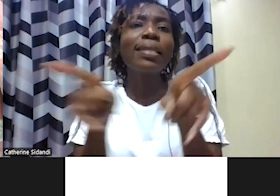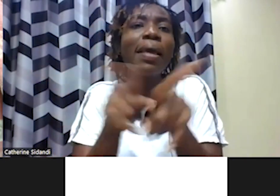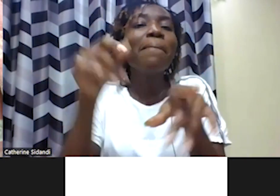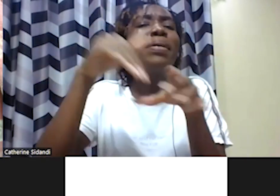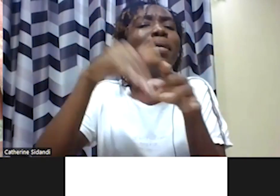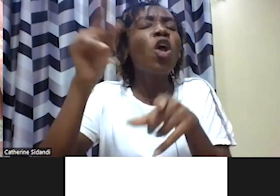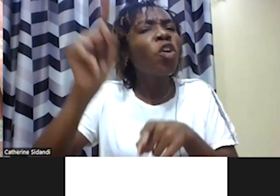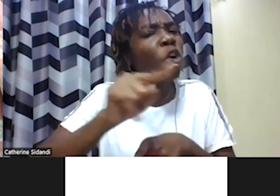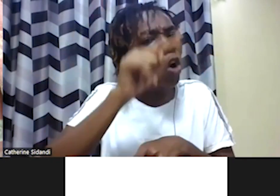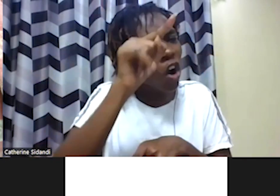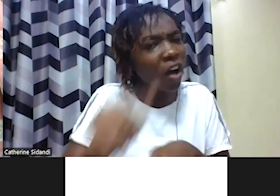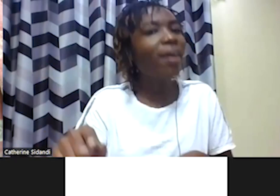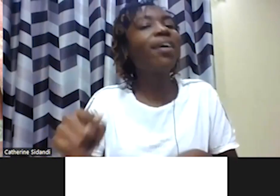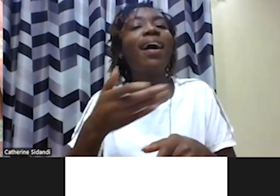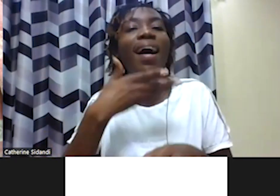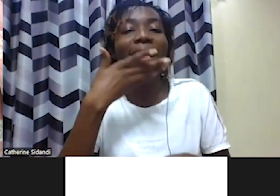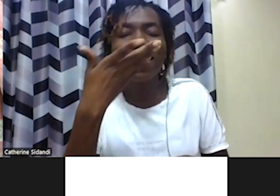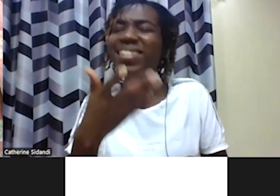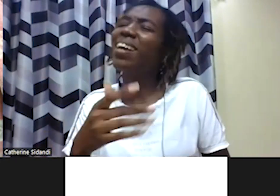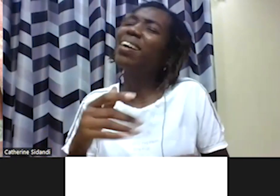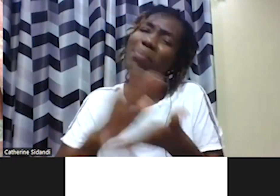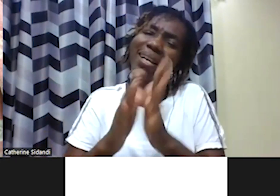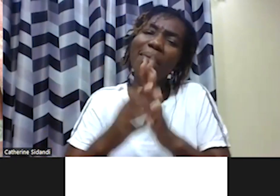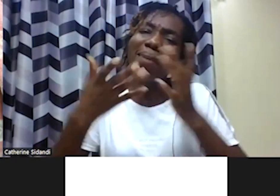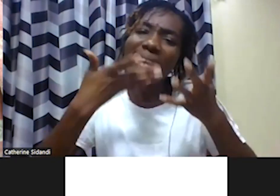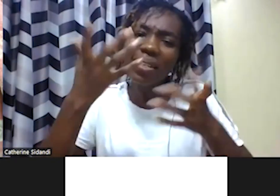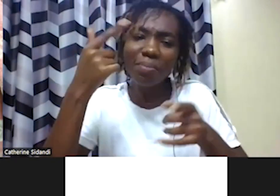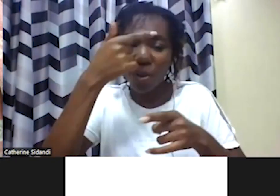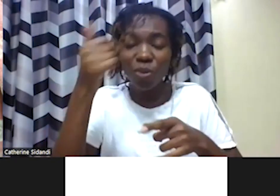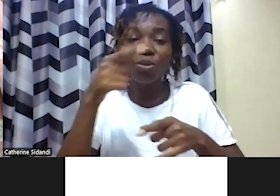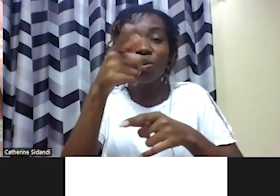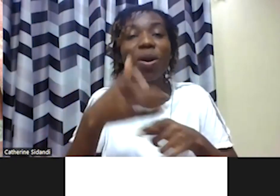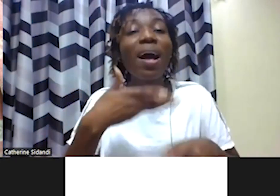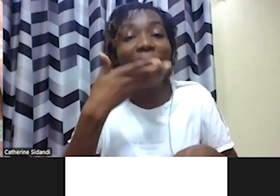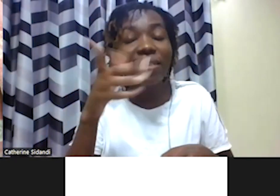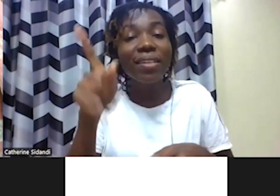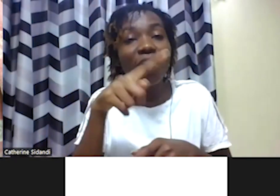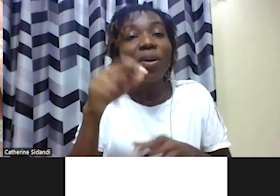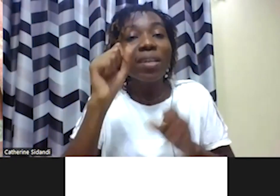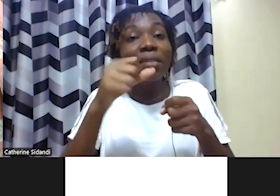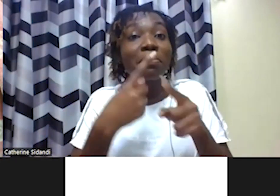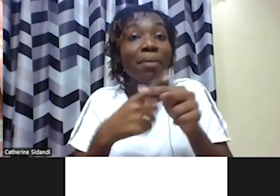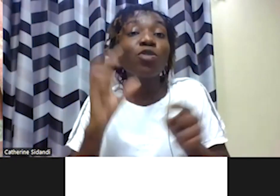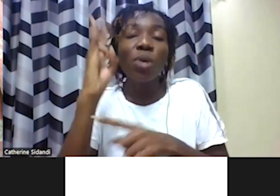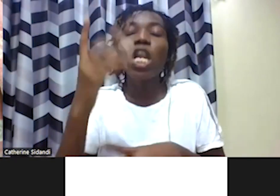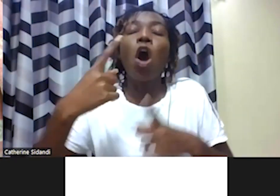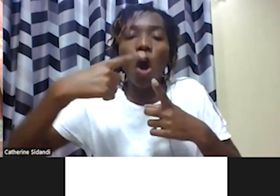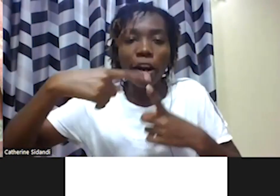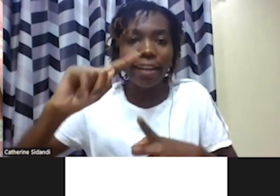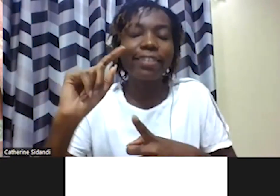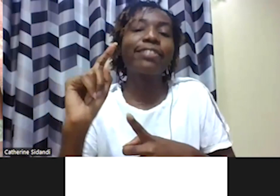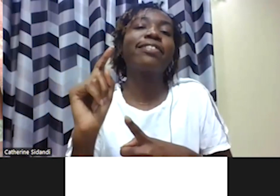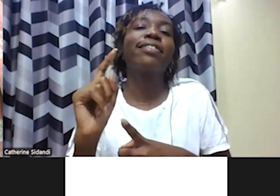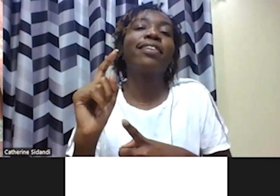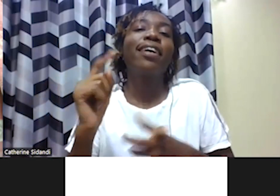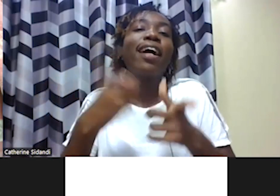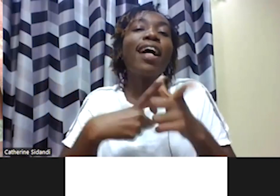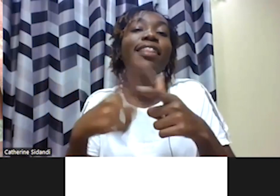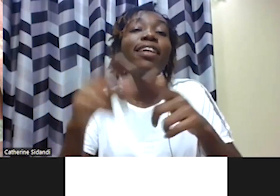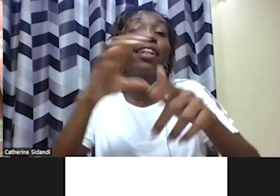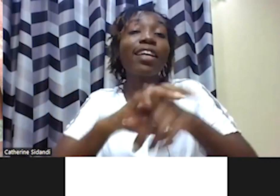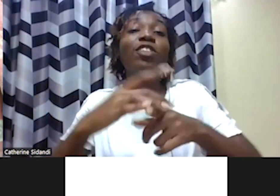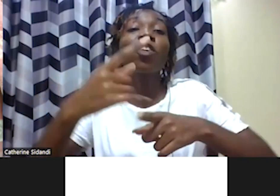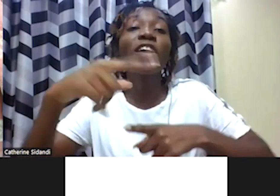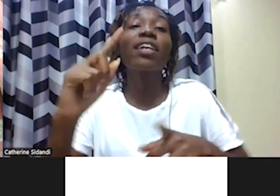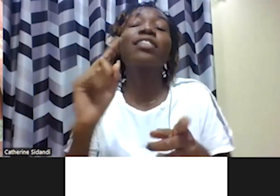answer is an answer, because by answering it wrongly, you will be able to be corrected and get the